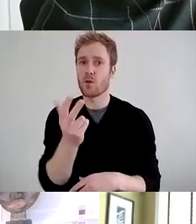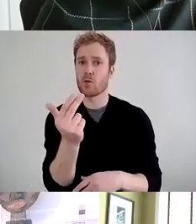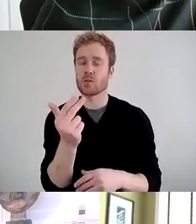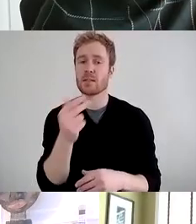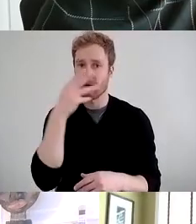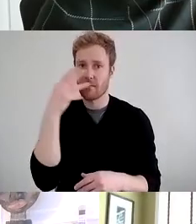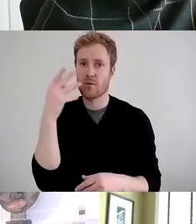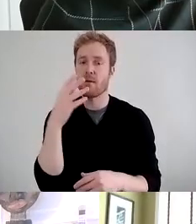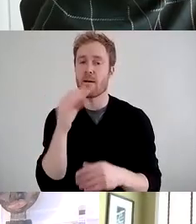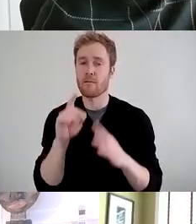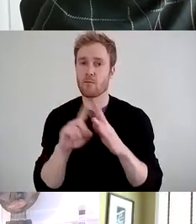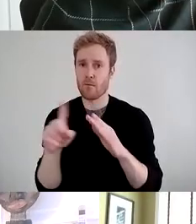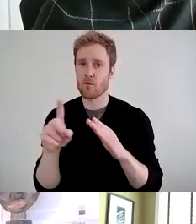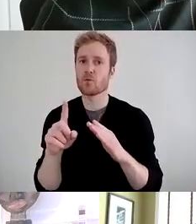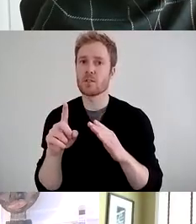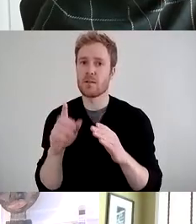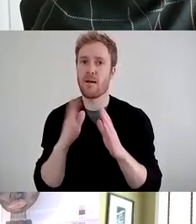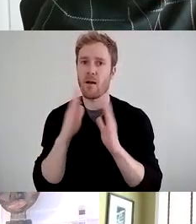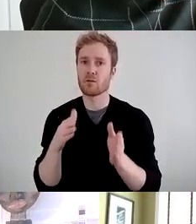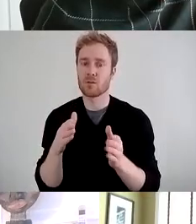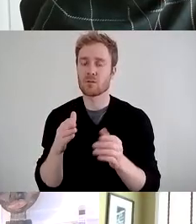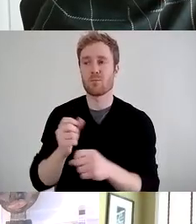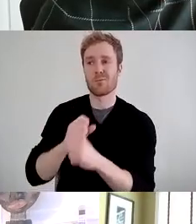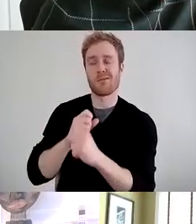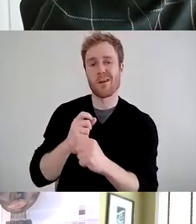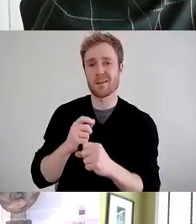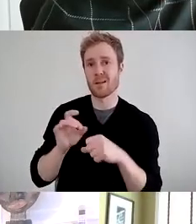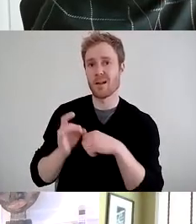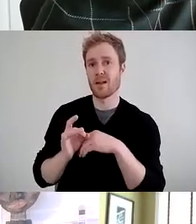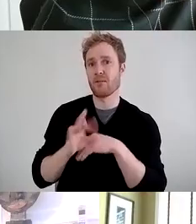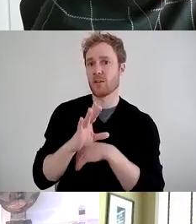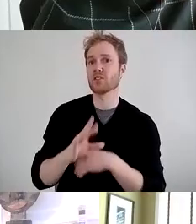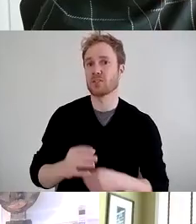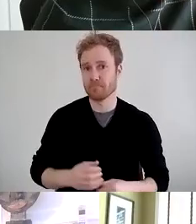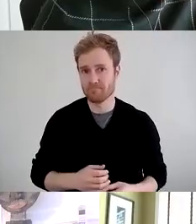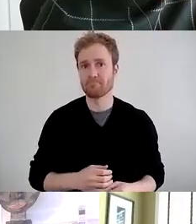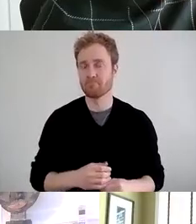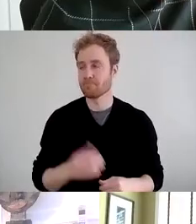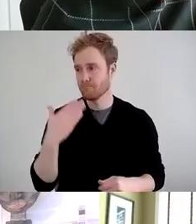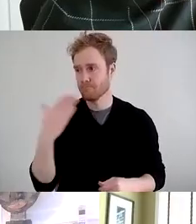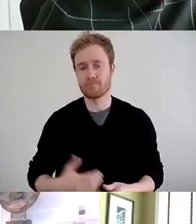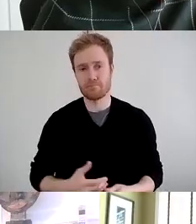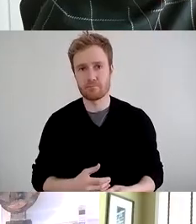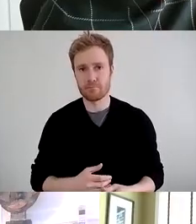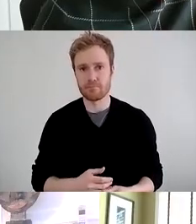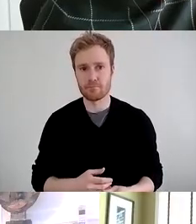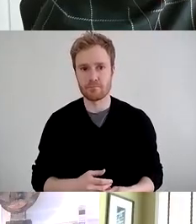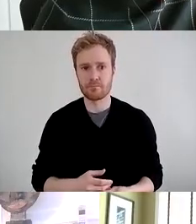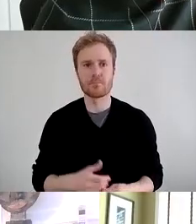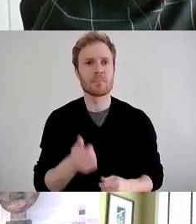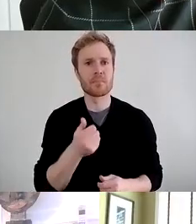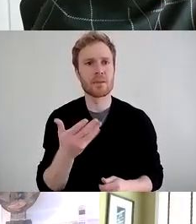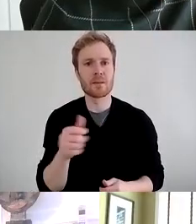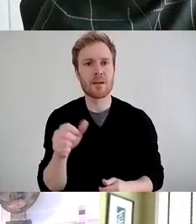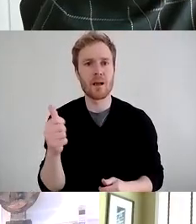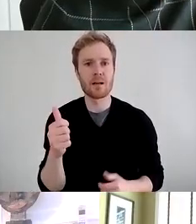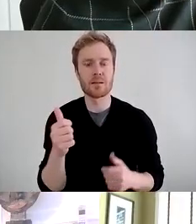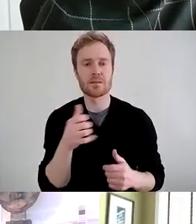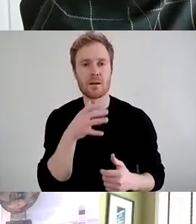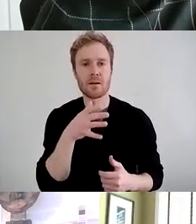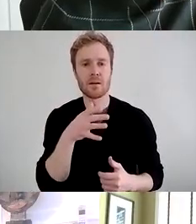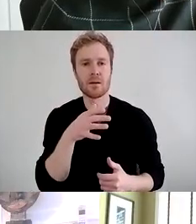And we did increase our outreach efforts to ensure that immigrant, refugee, and newcomer Americans are covered in